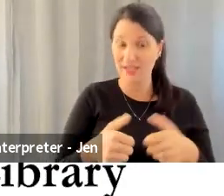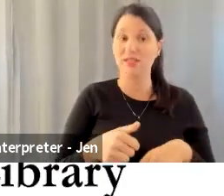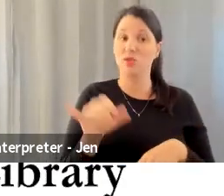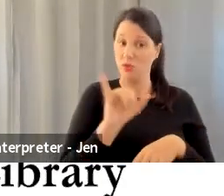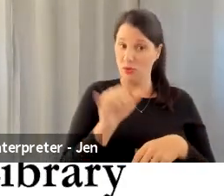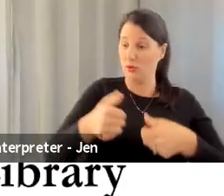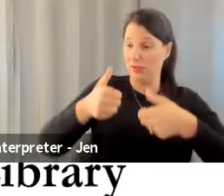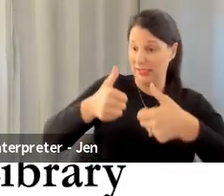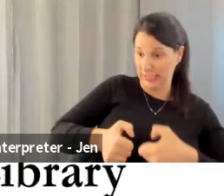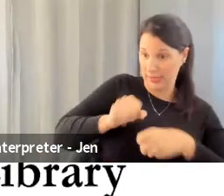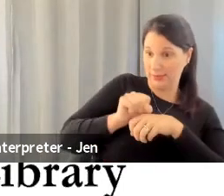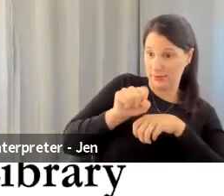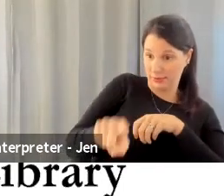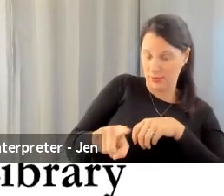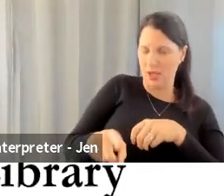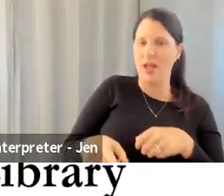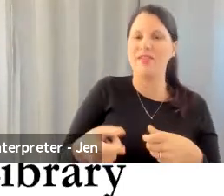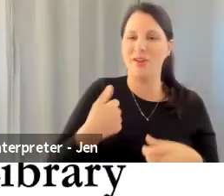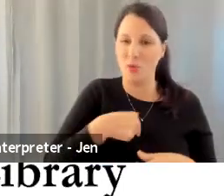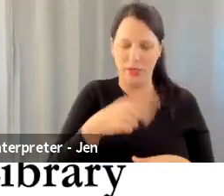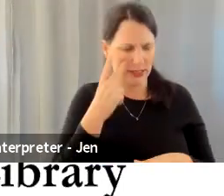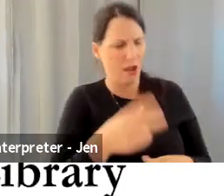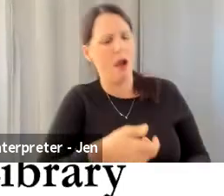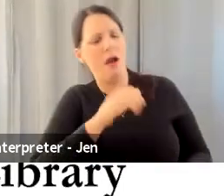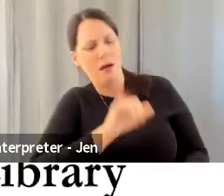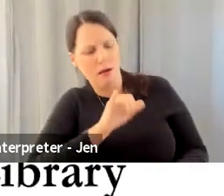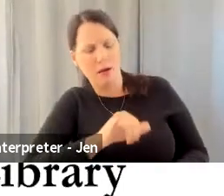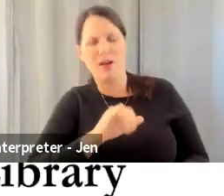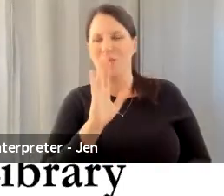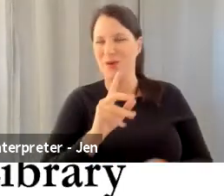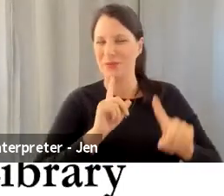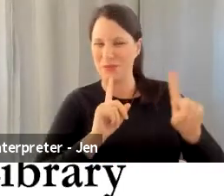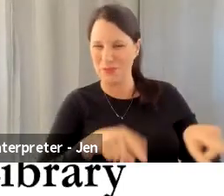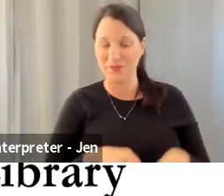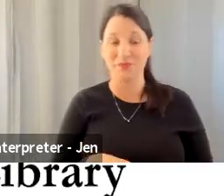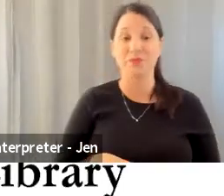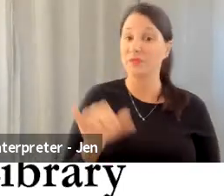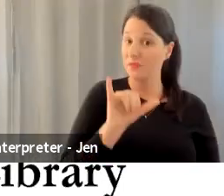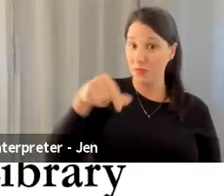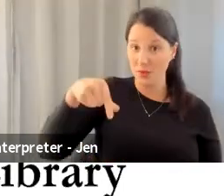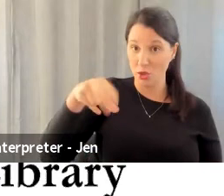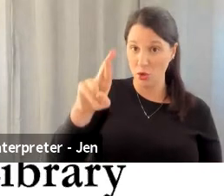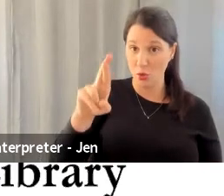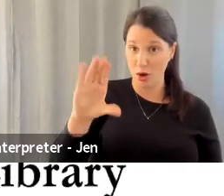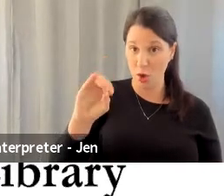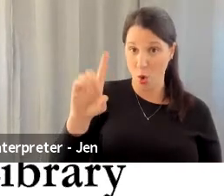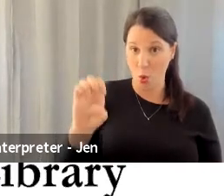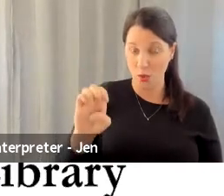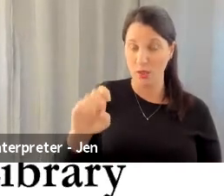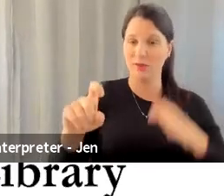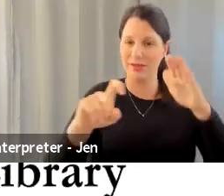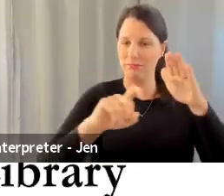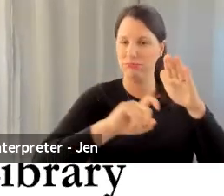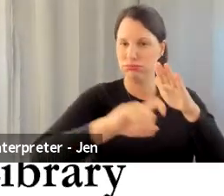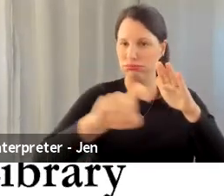will respond to you as soon as we see that text message. And I also have a little QR code here that you can scan and it will take you to